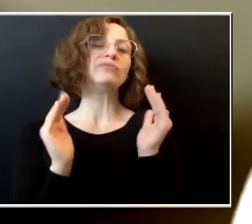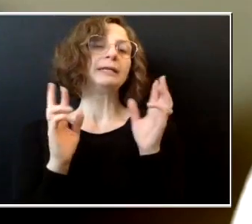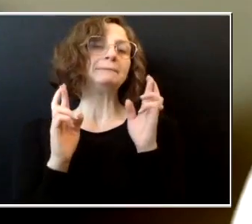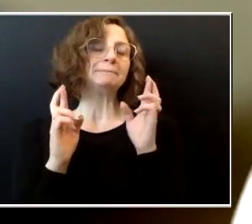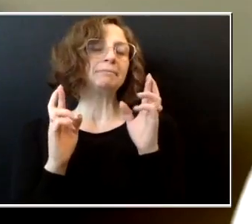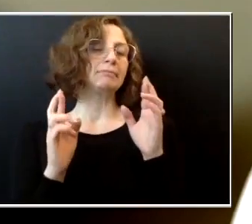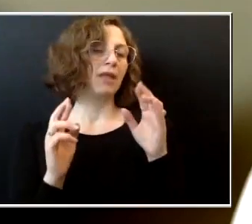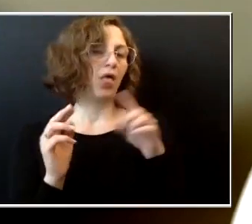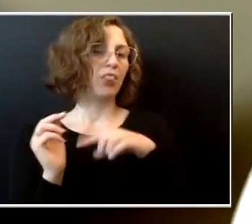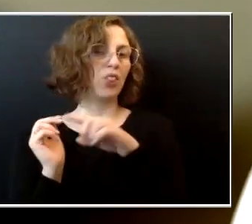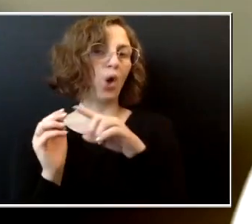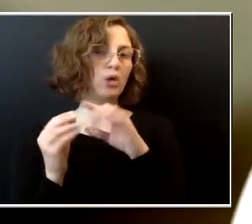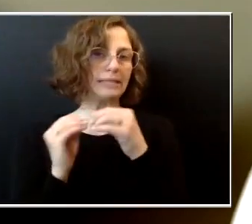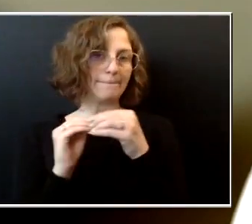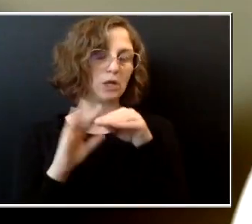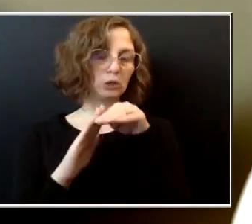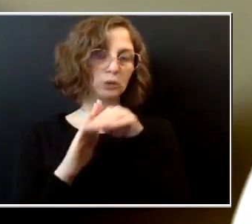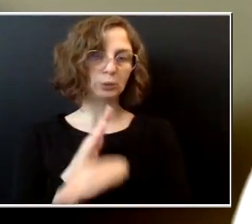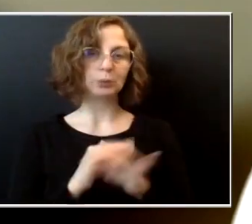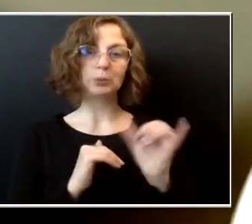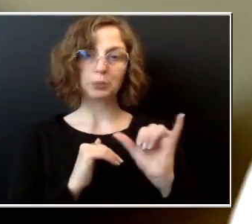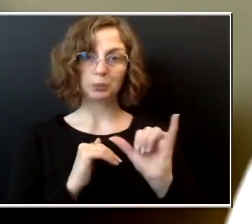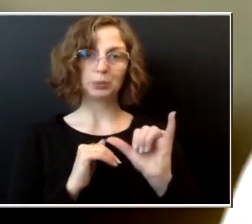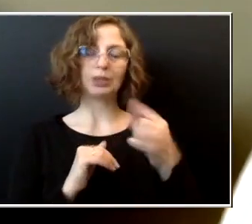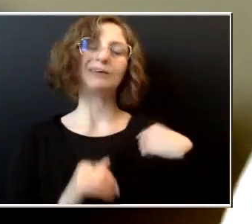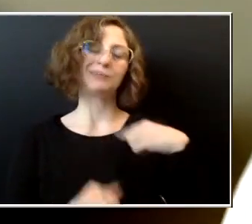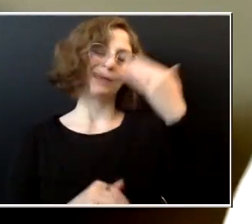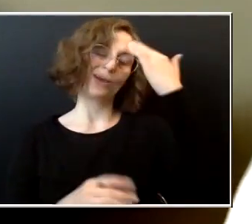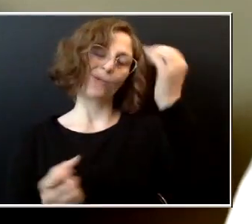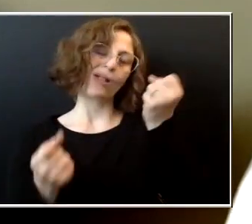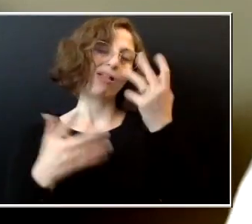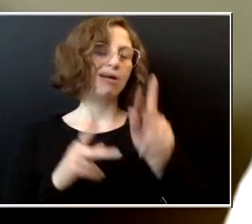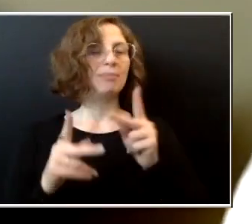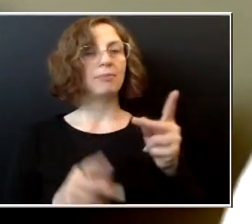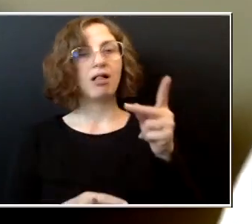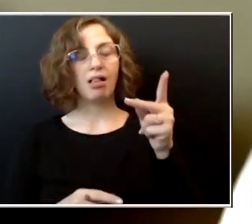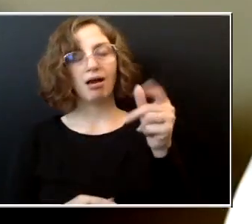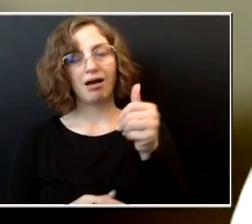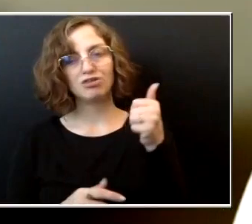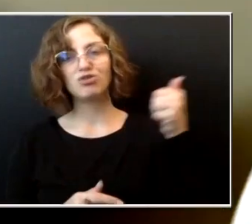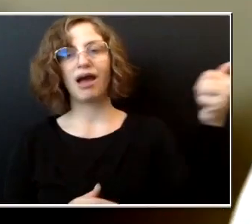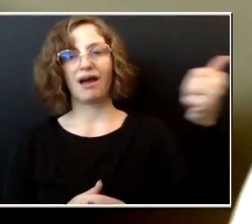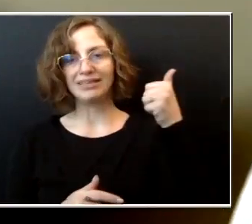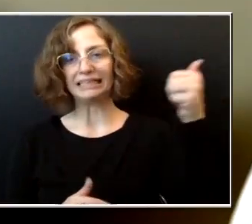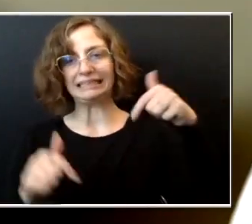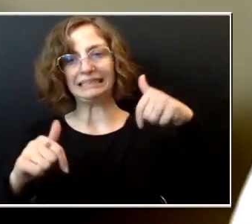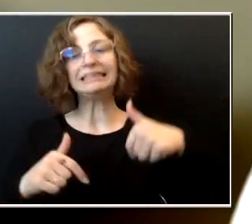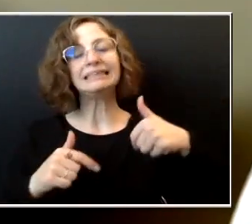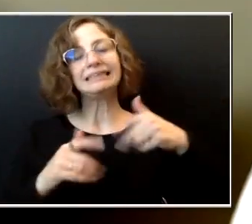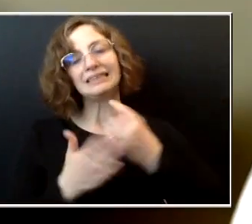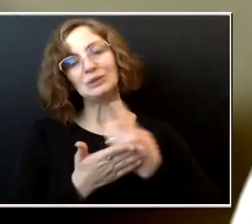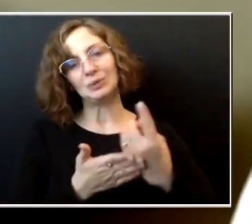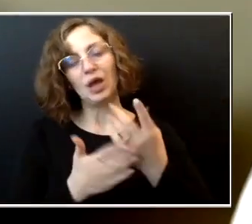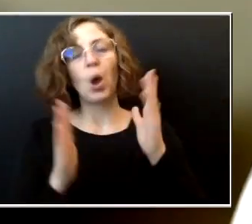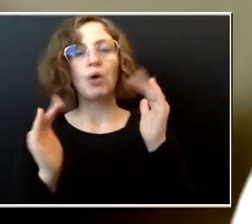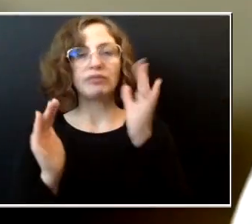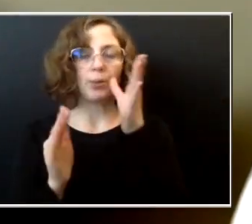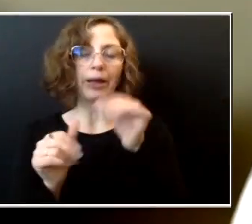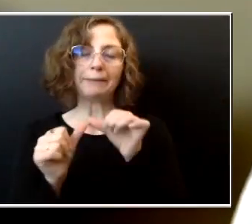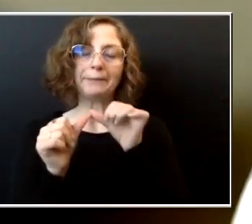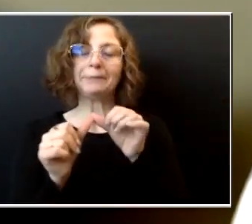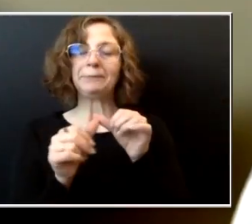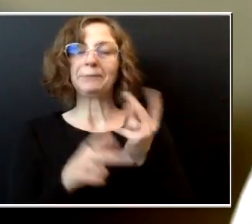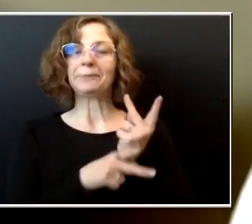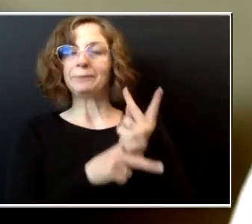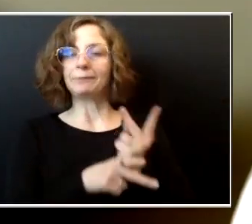well. We know a lot of people are traveling this week, so certainly, hopefully they can continue to do that. Those public health measures, those